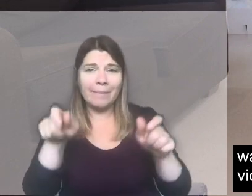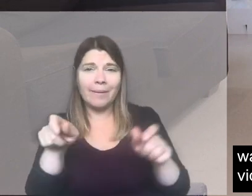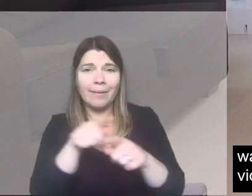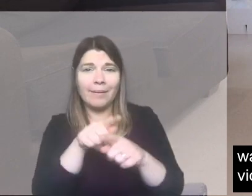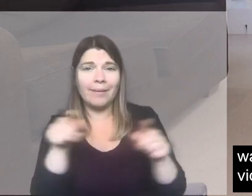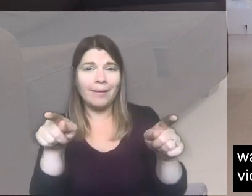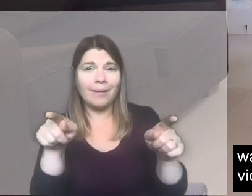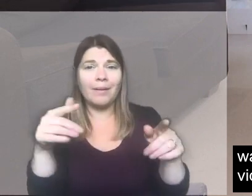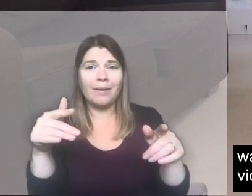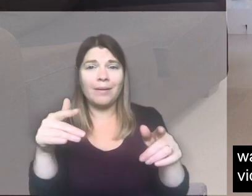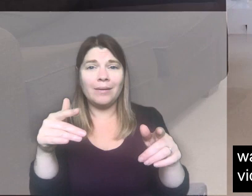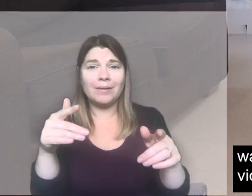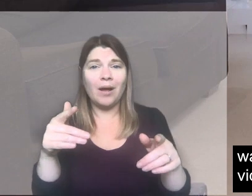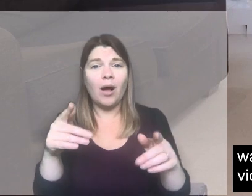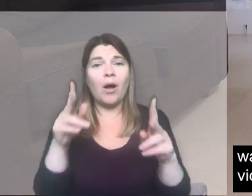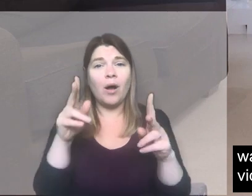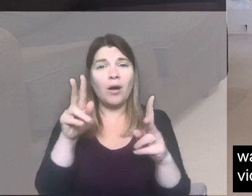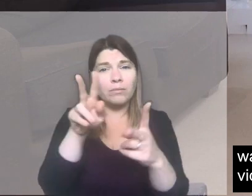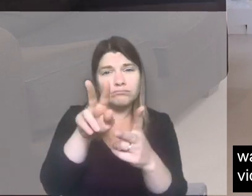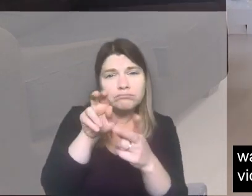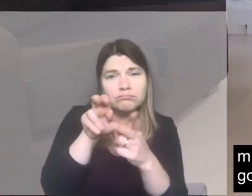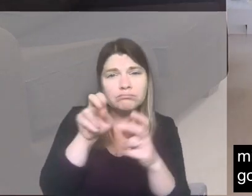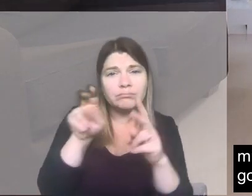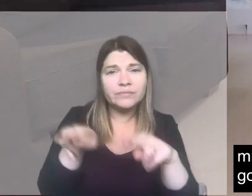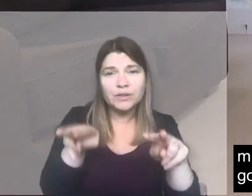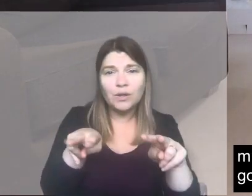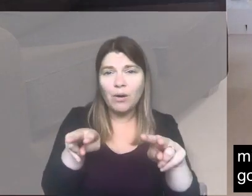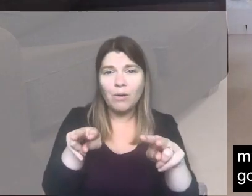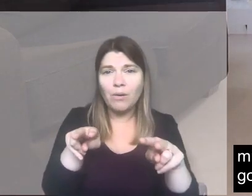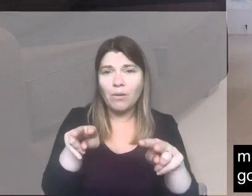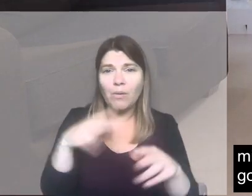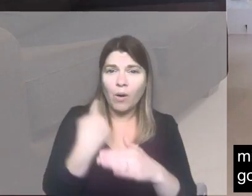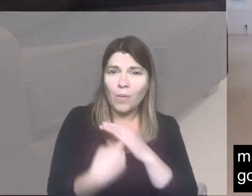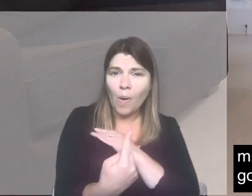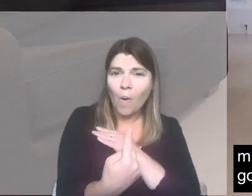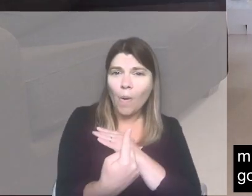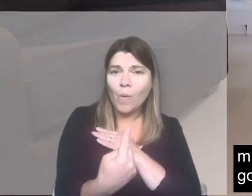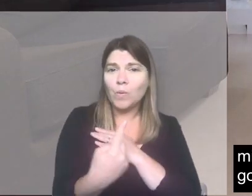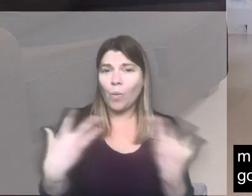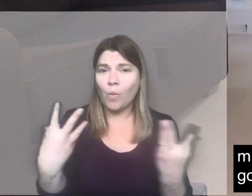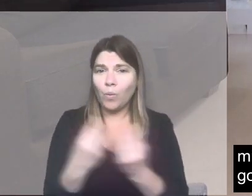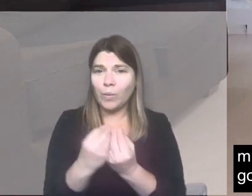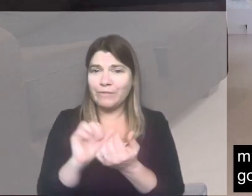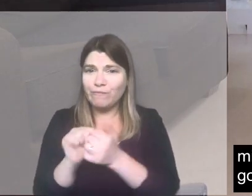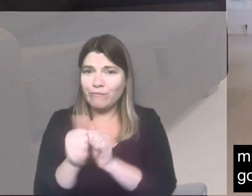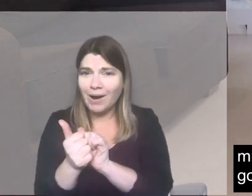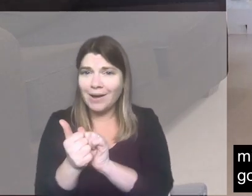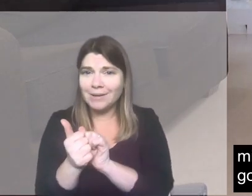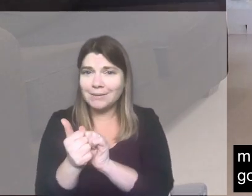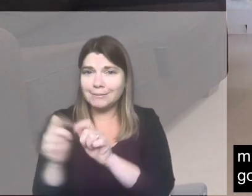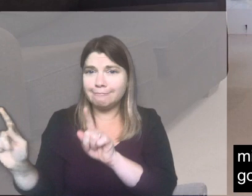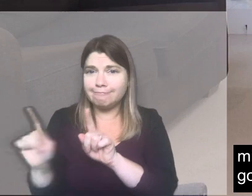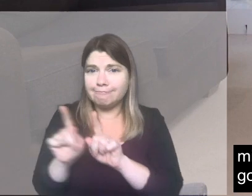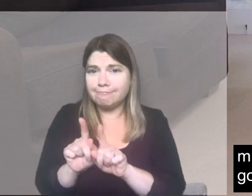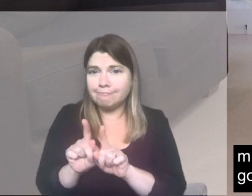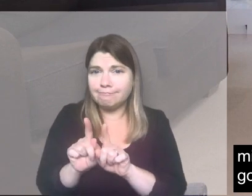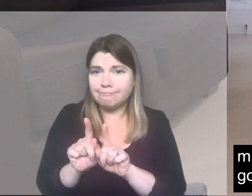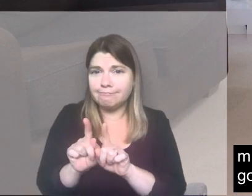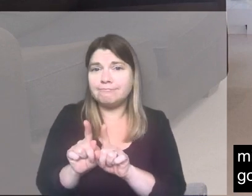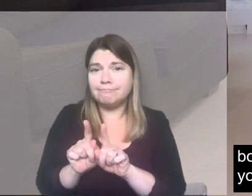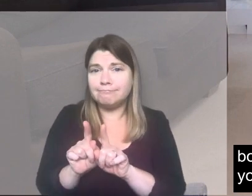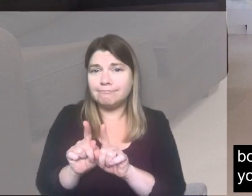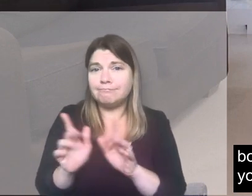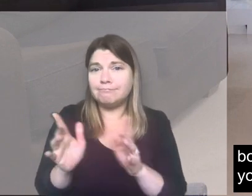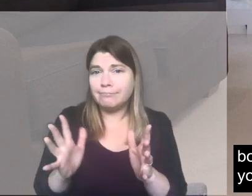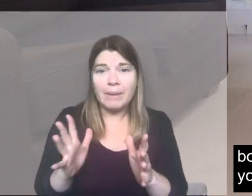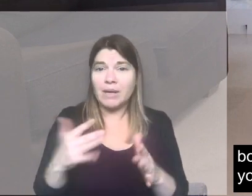are on their own, and other people might be working with a partner. So I'm going to try and give explanations